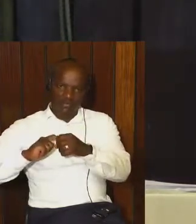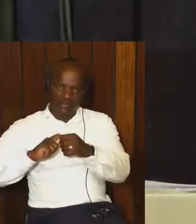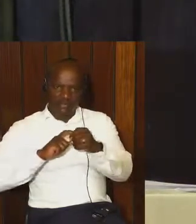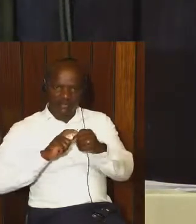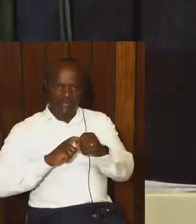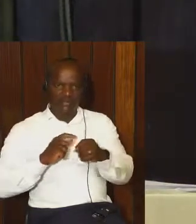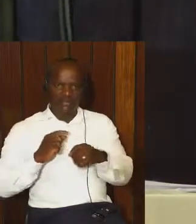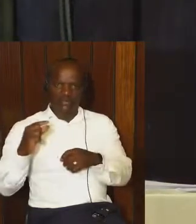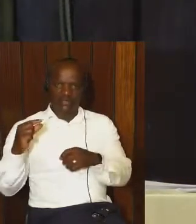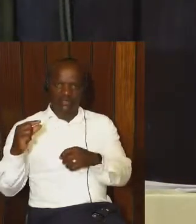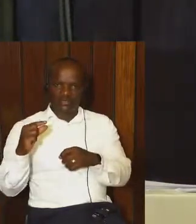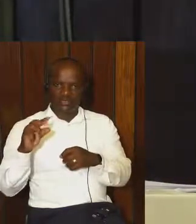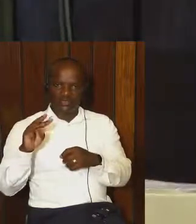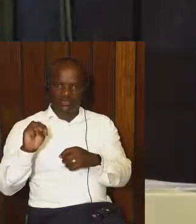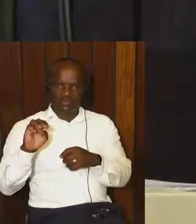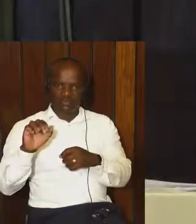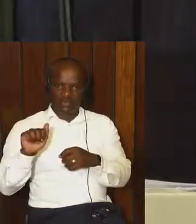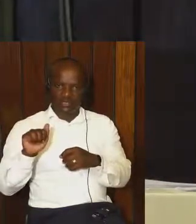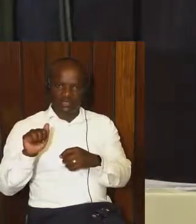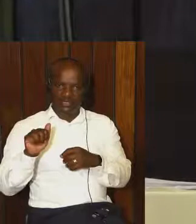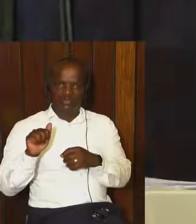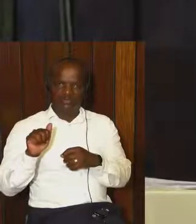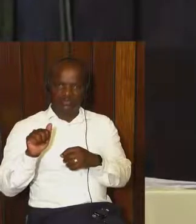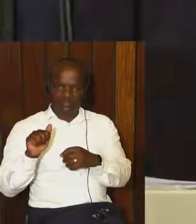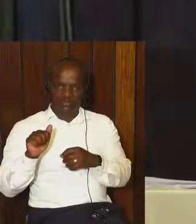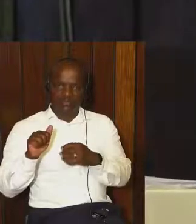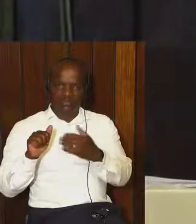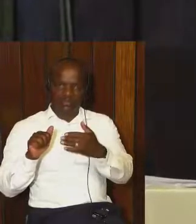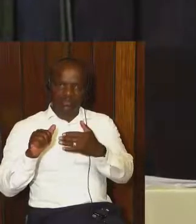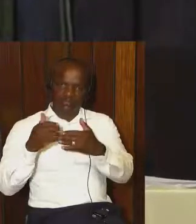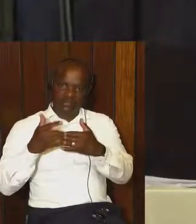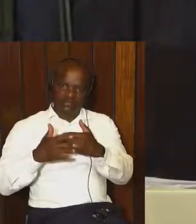is supposed to take leave from there going forward?